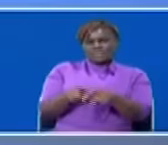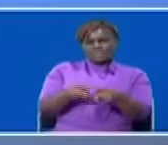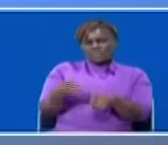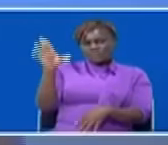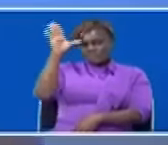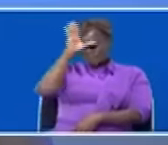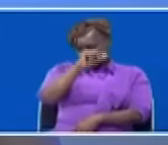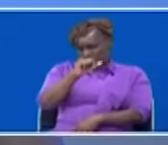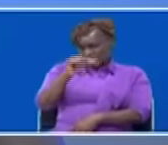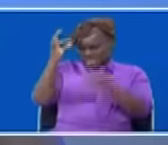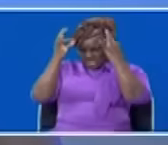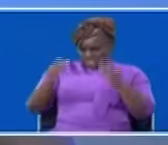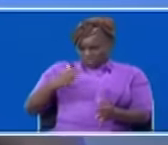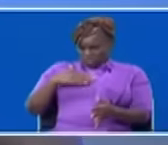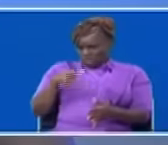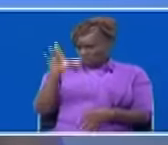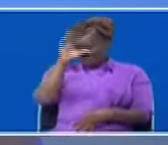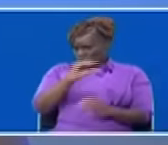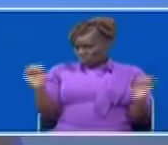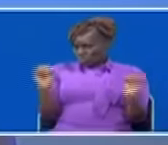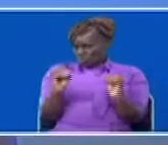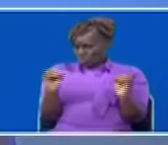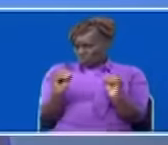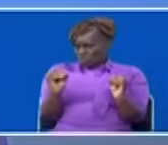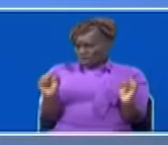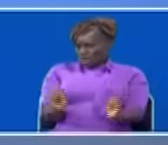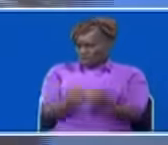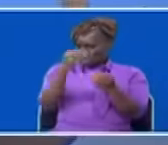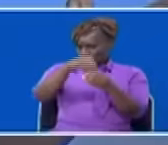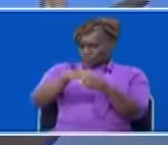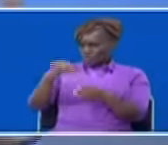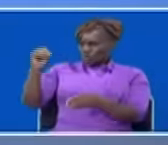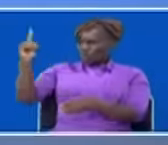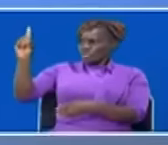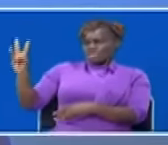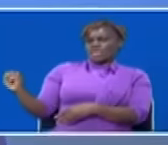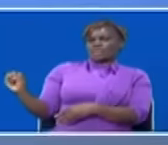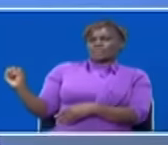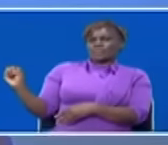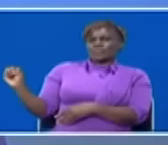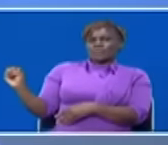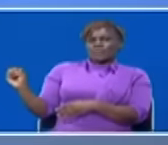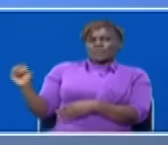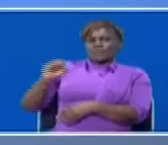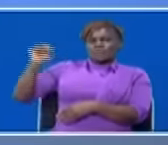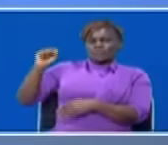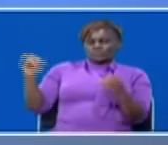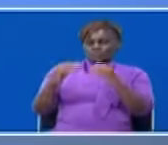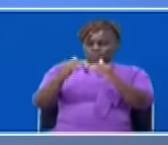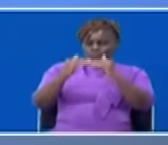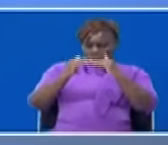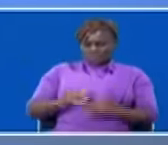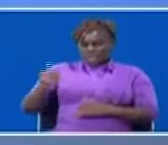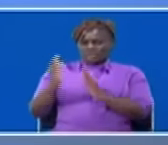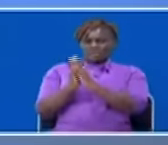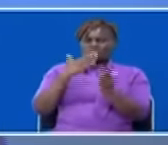my take on that. My editorial at the end of the show is about what is going on within ODM and indeed what is going on within political parties in the country. Let's move on to other stories.